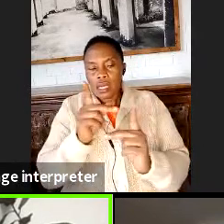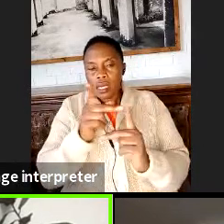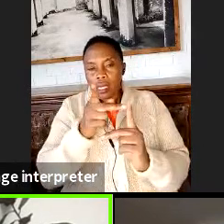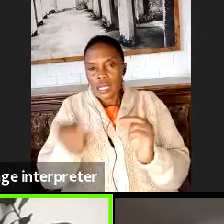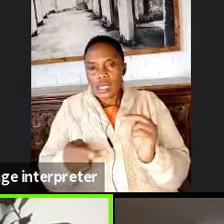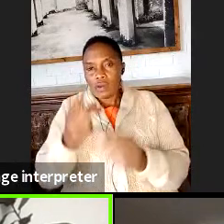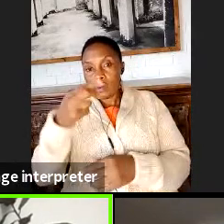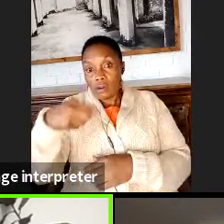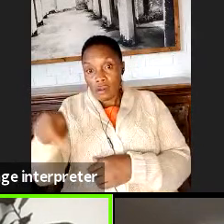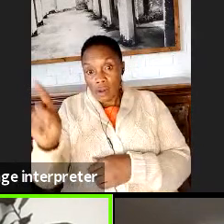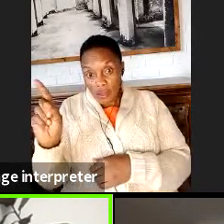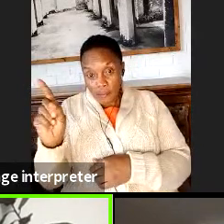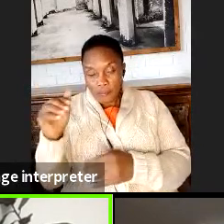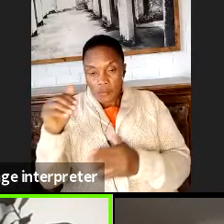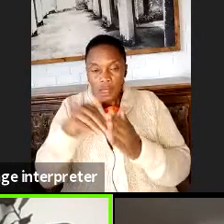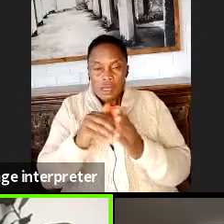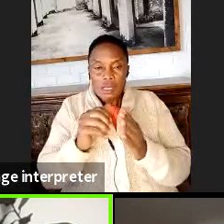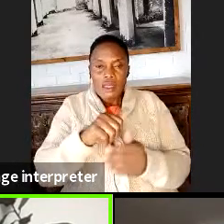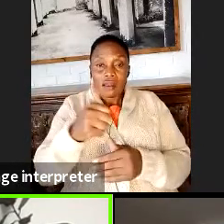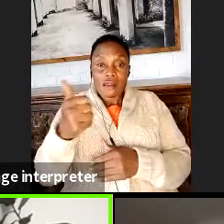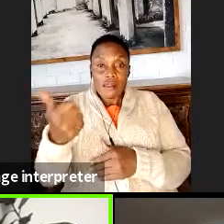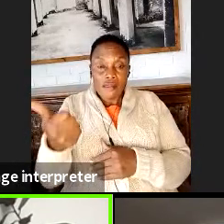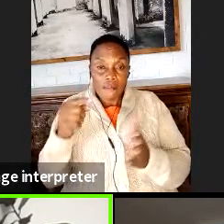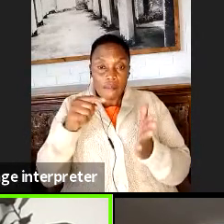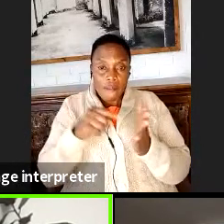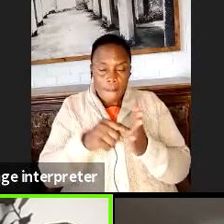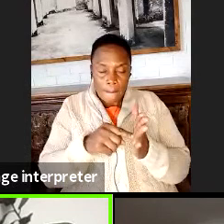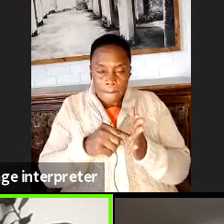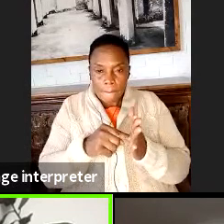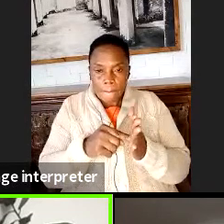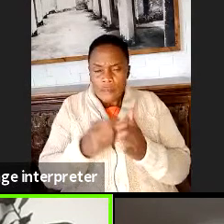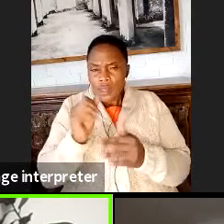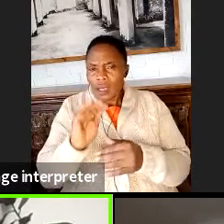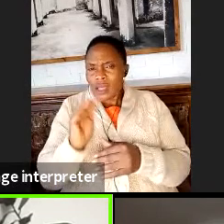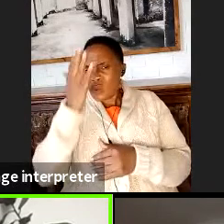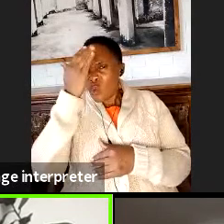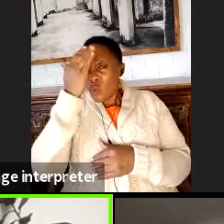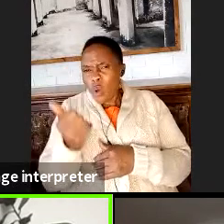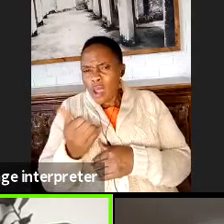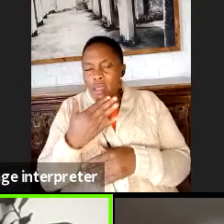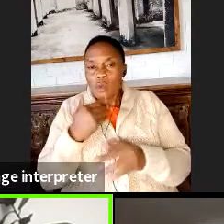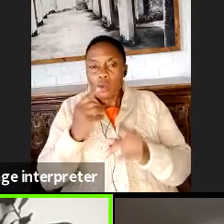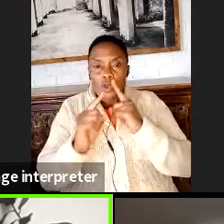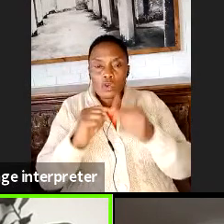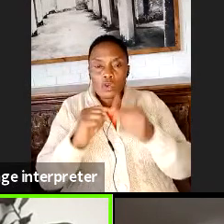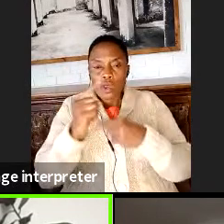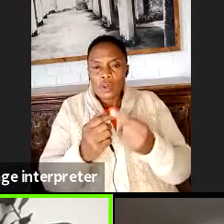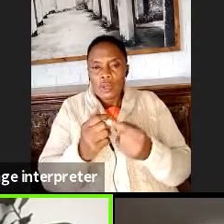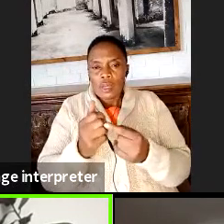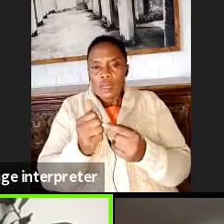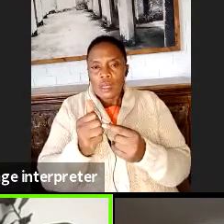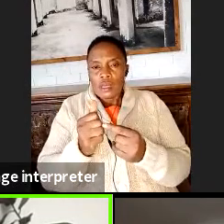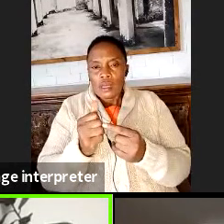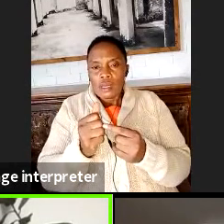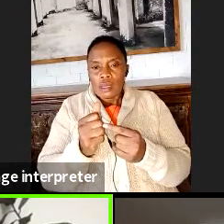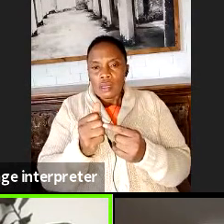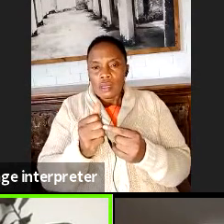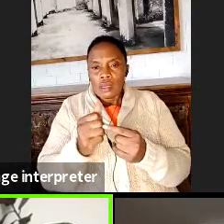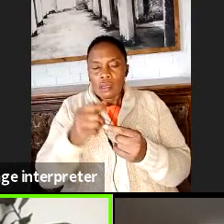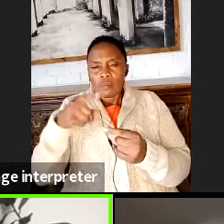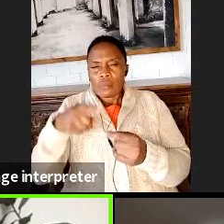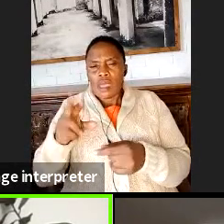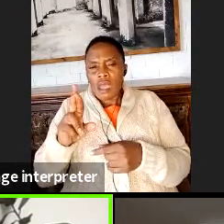And, another important aspect of why we wanted to talk about the UPR and innovation today is